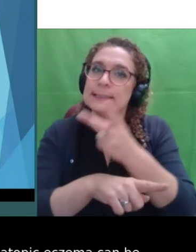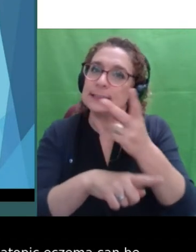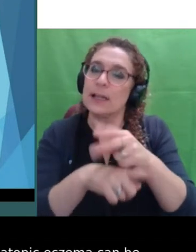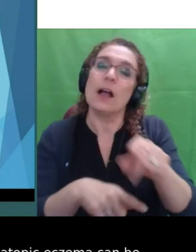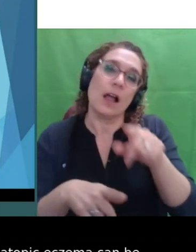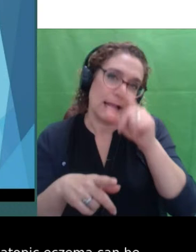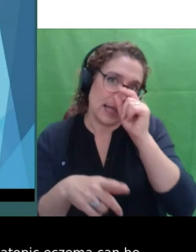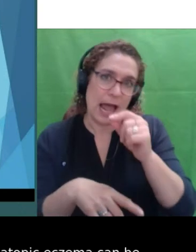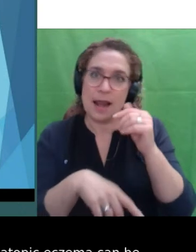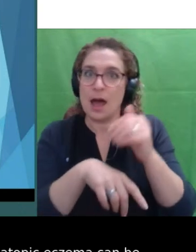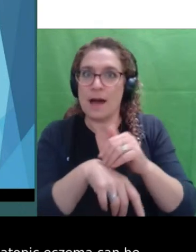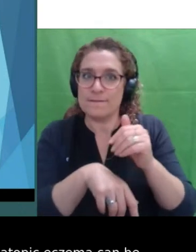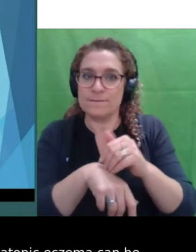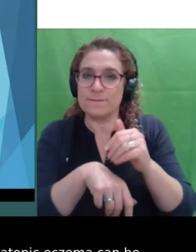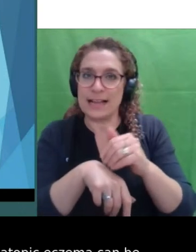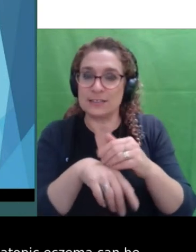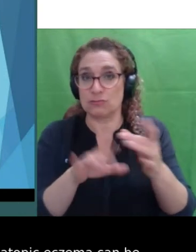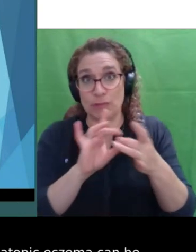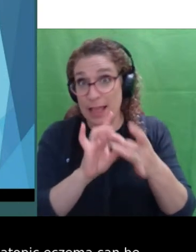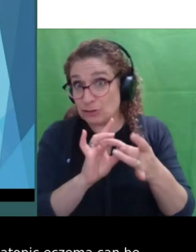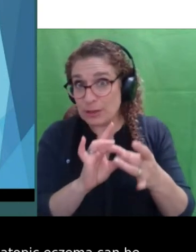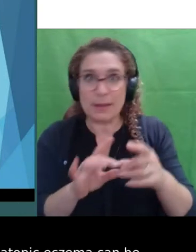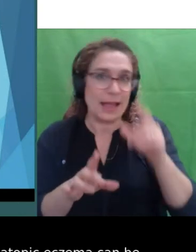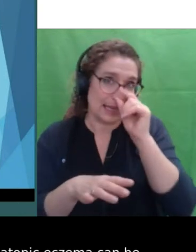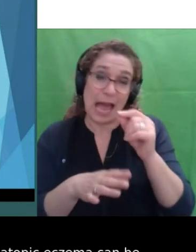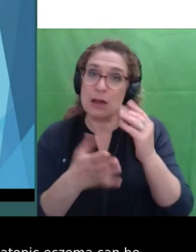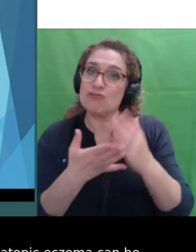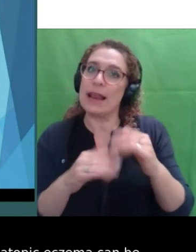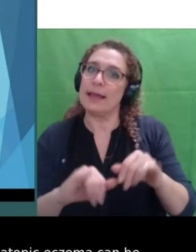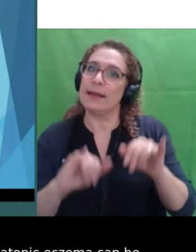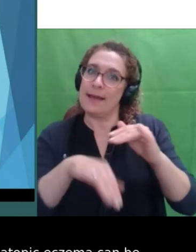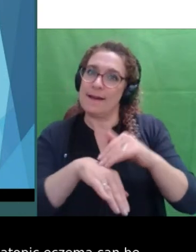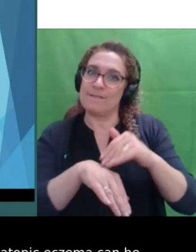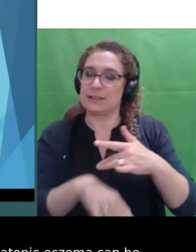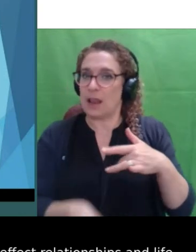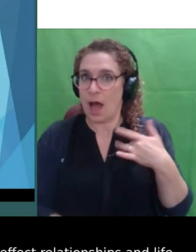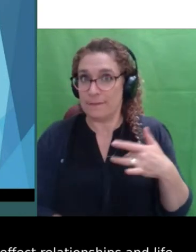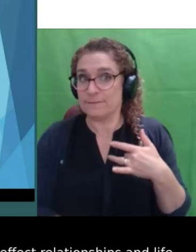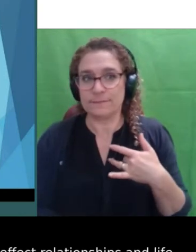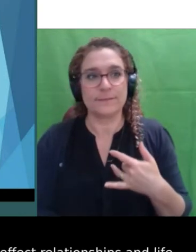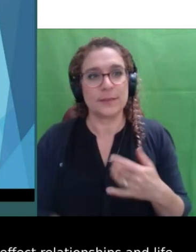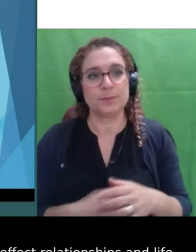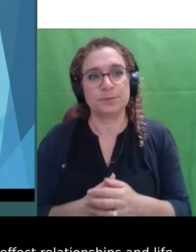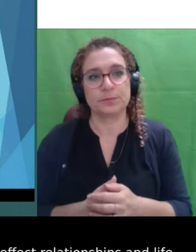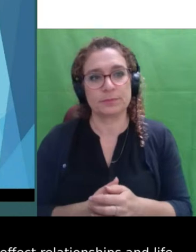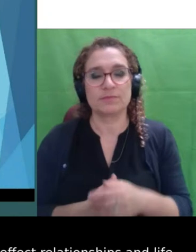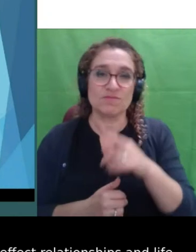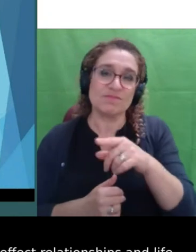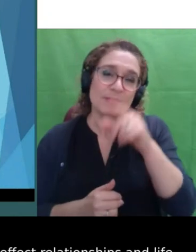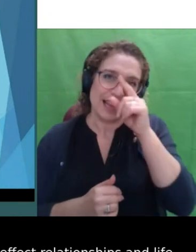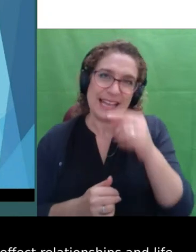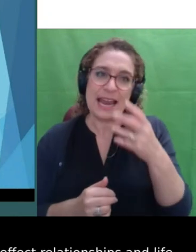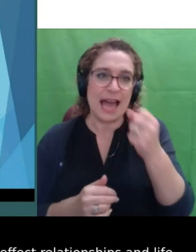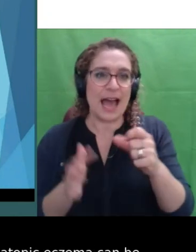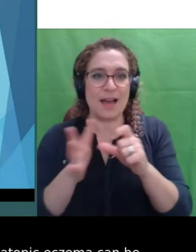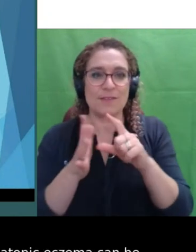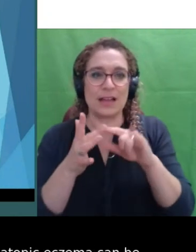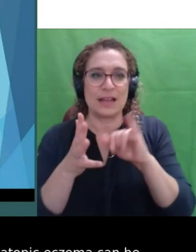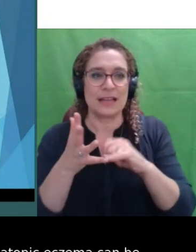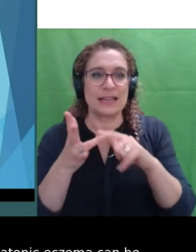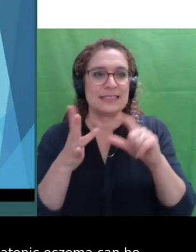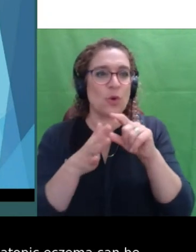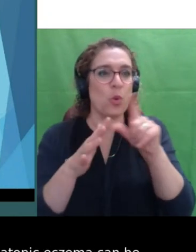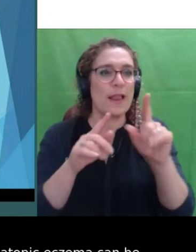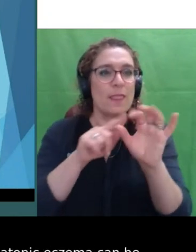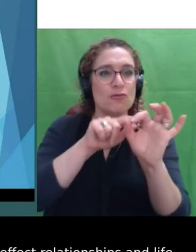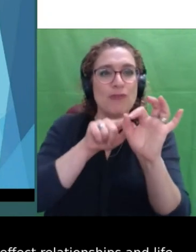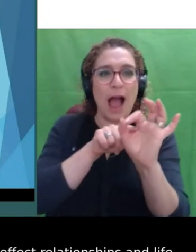relationships and life quite phenomenally um you you can get discoid eczema these round areas